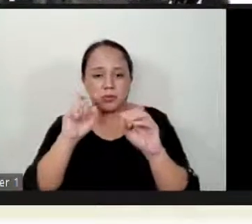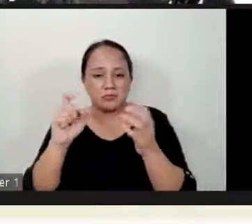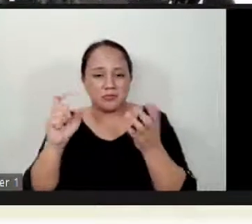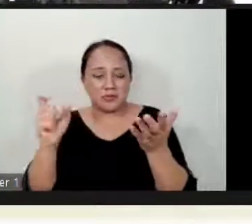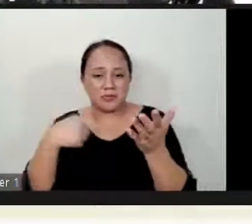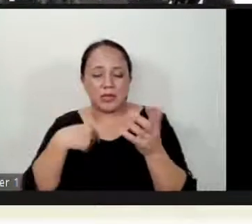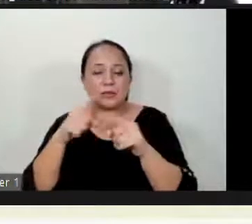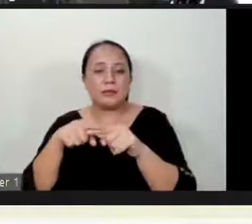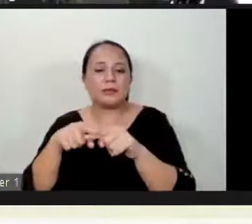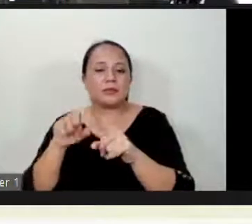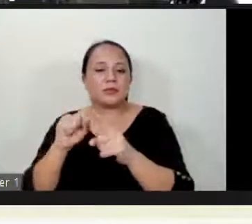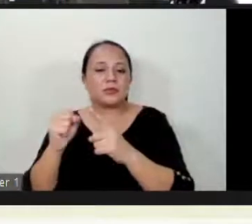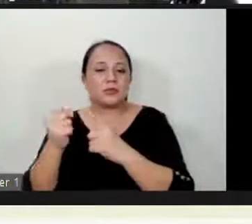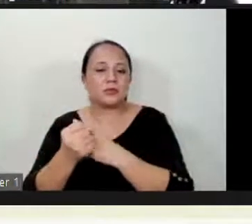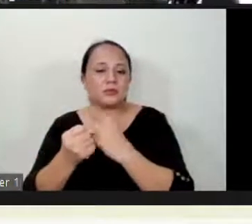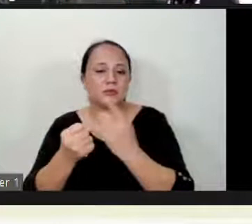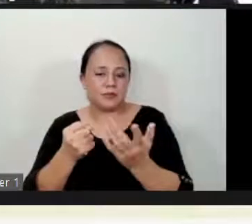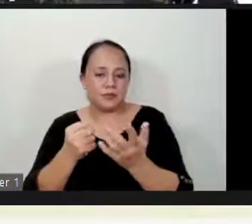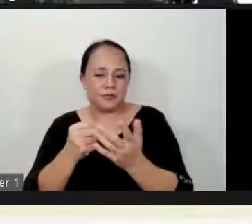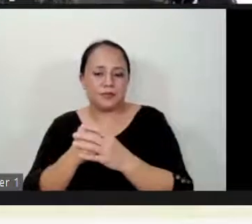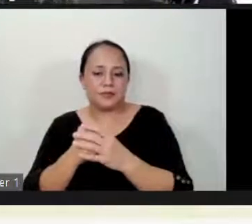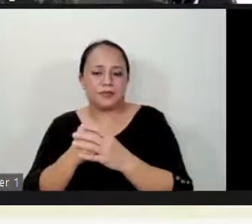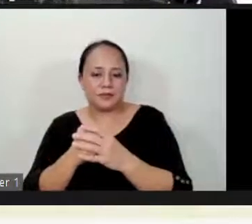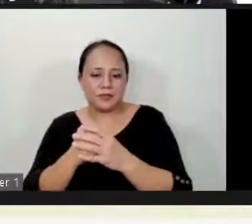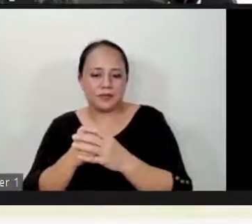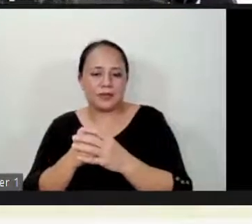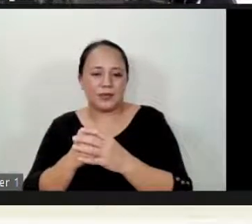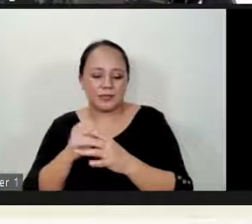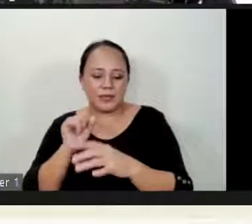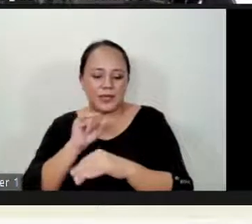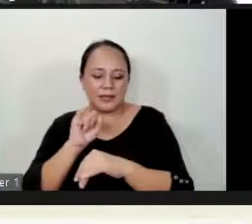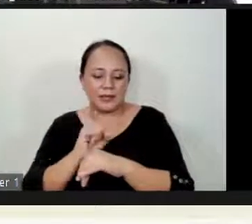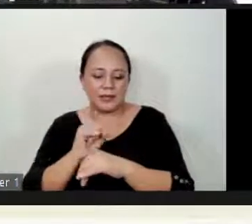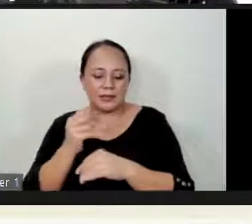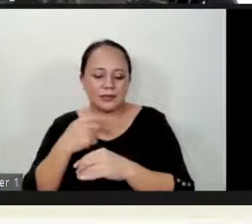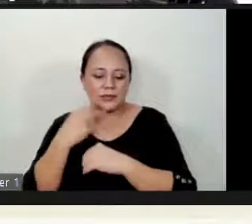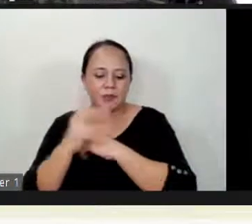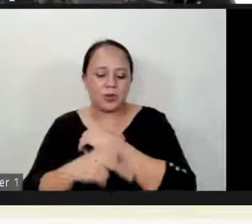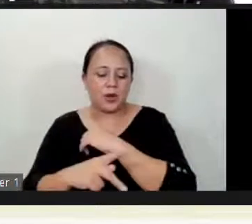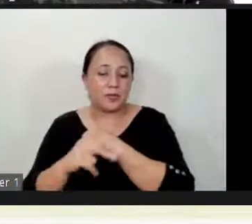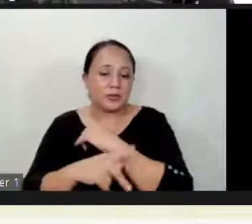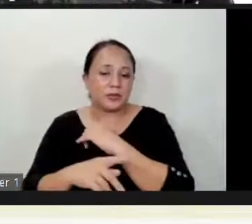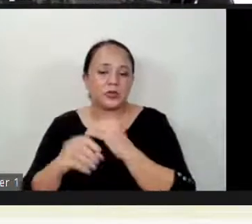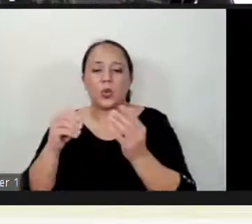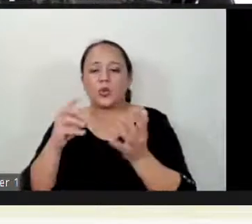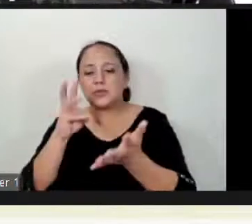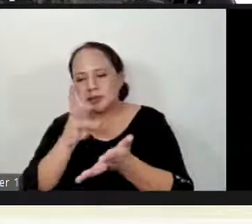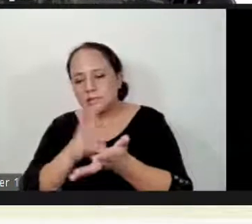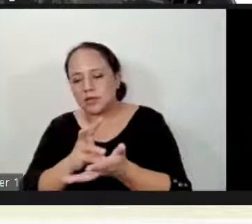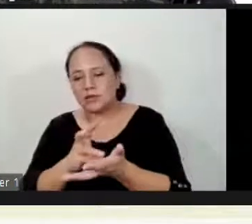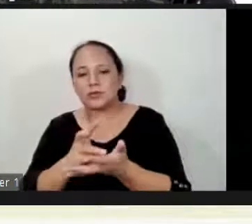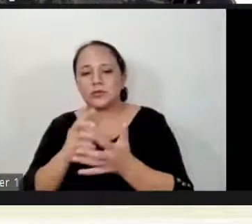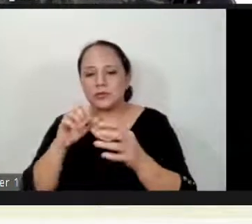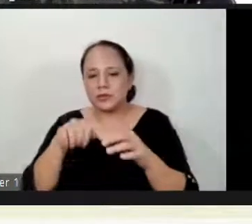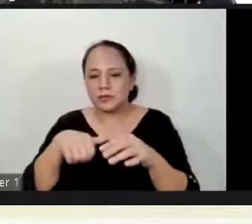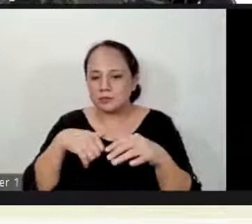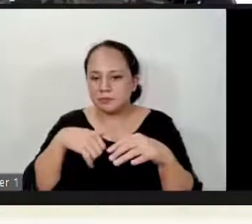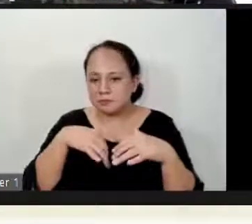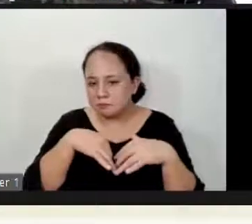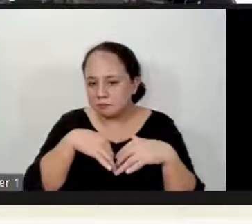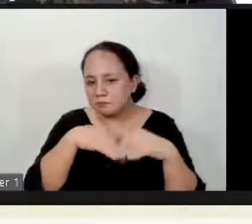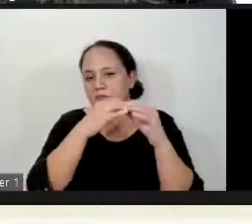condition of that island or that province or the town, we can build up, and we